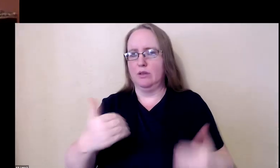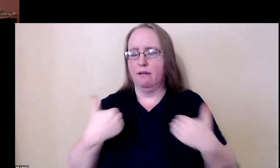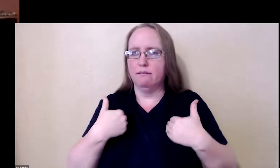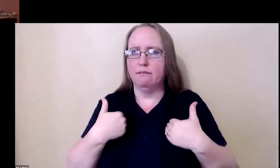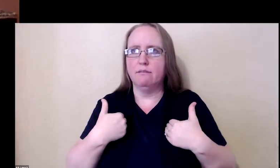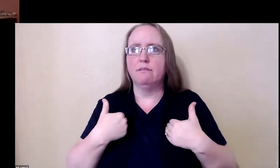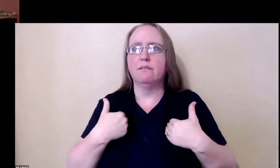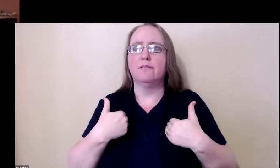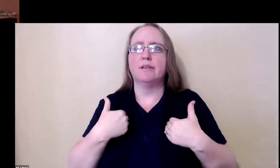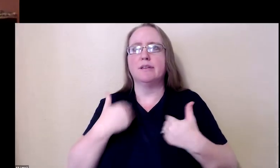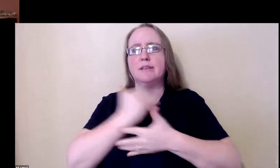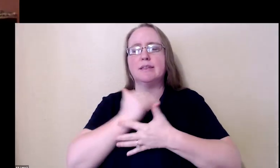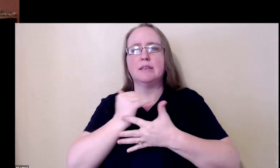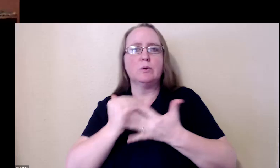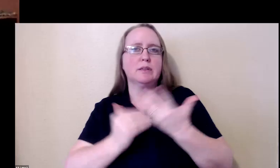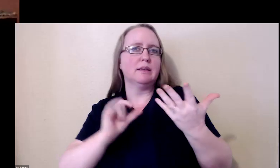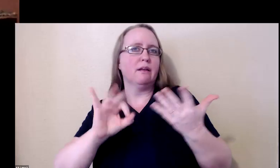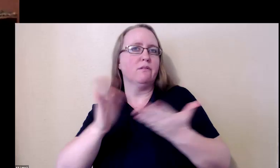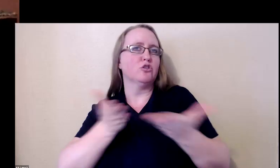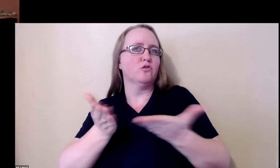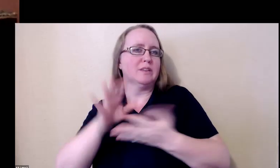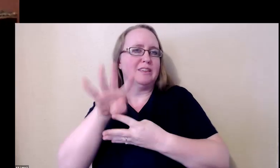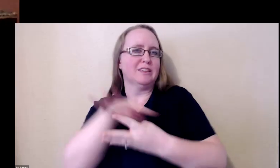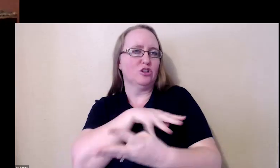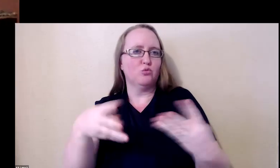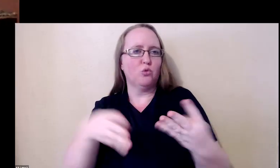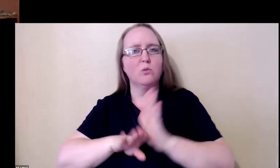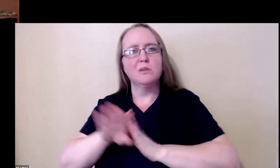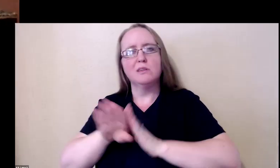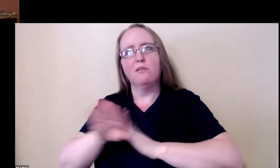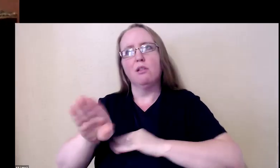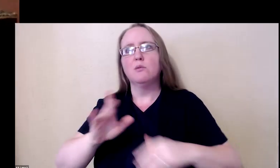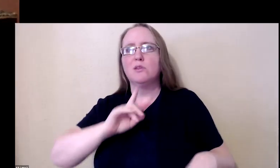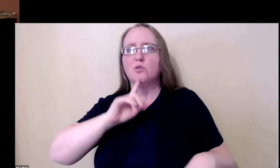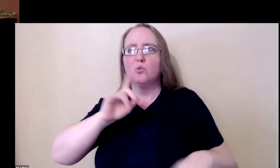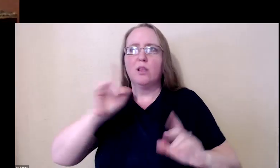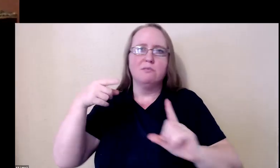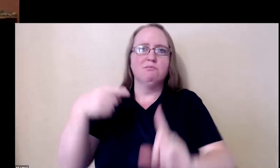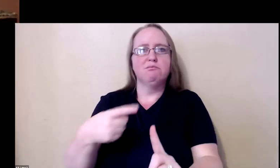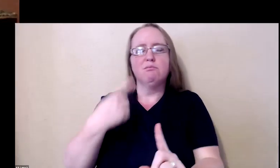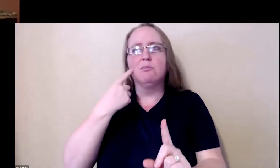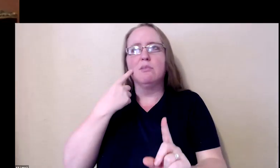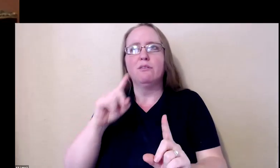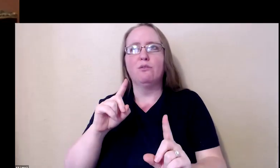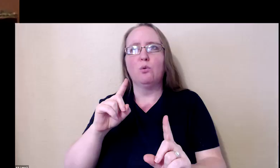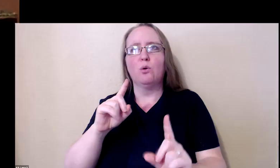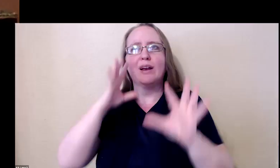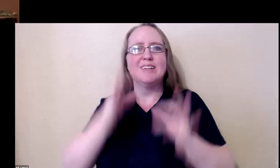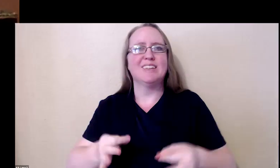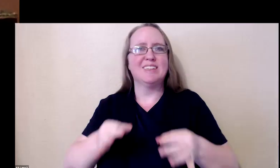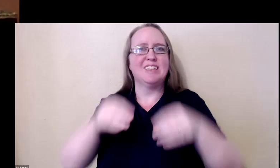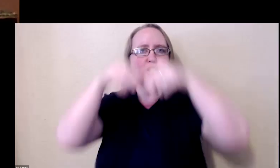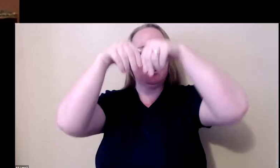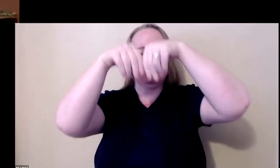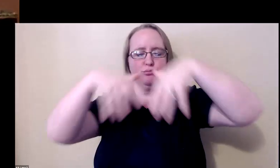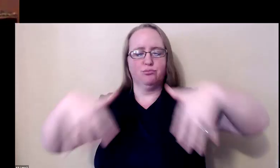the sequencing of services chart that was developed that is aimed at really a decision tree to see